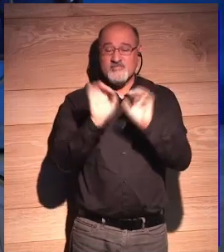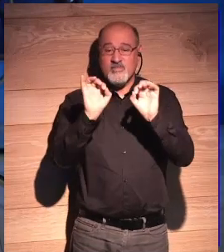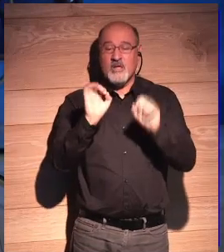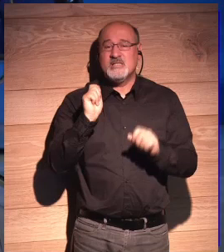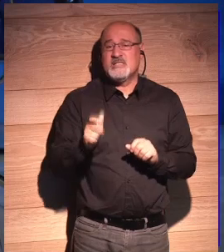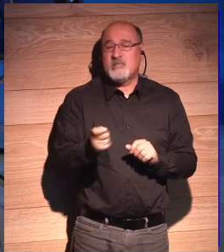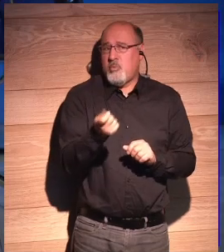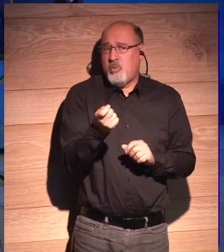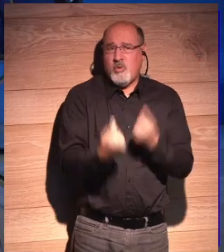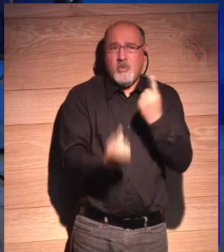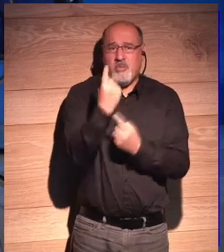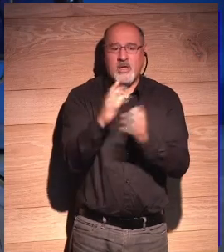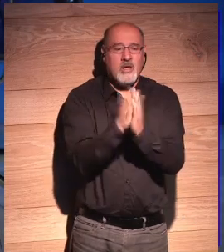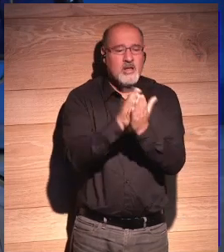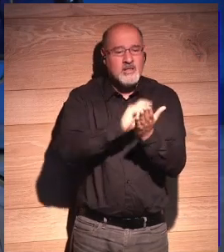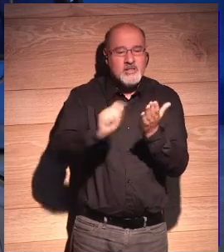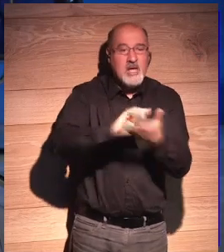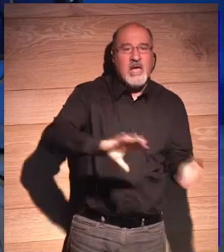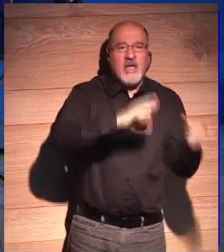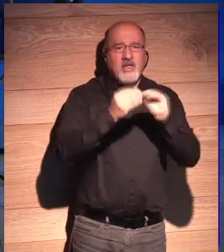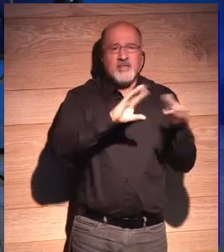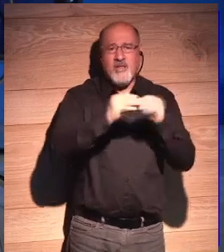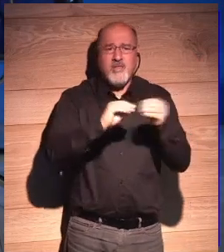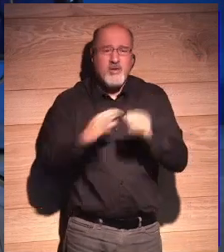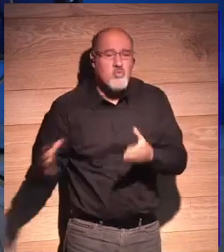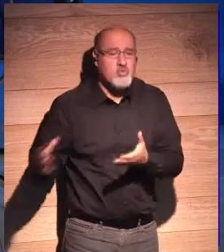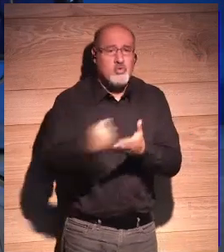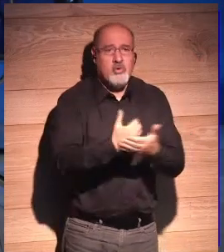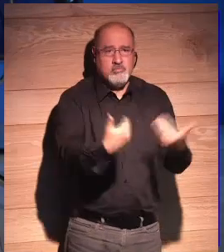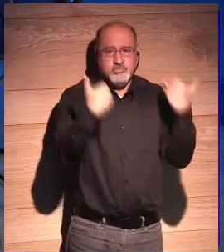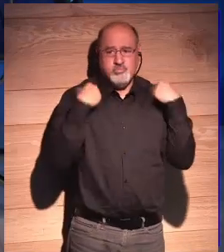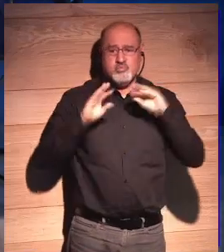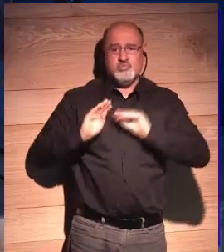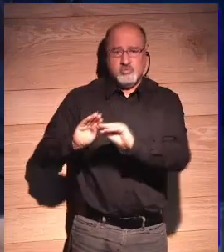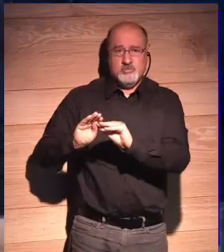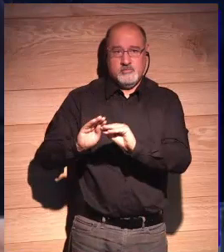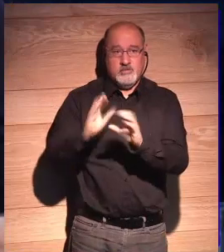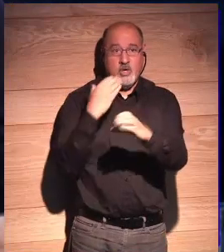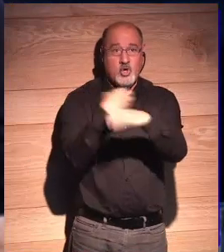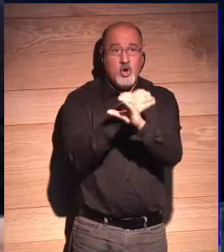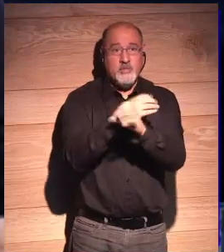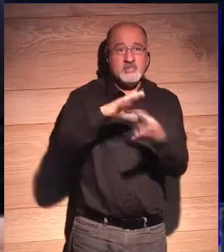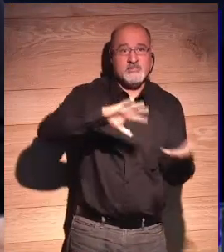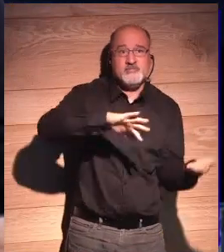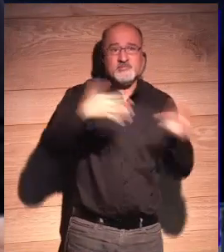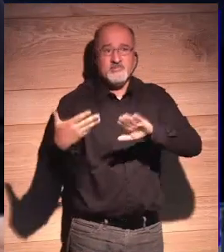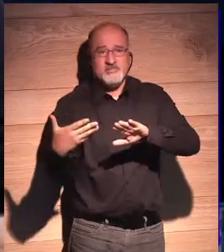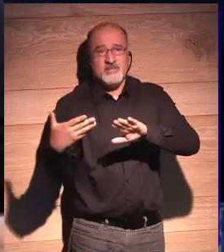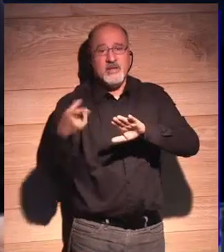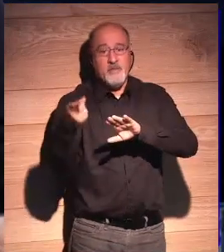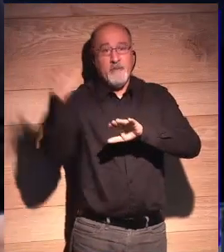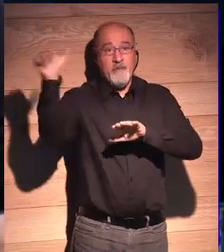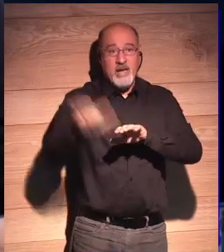You have written all the adaptations of your comic books for movies. Yes, I have.